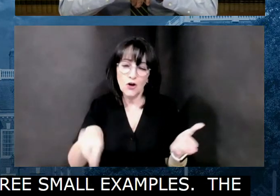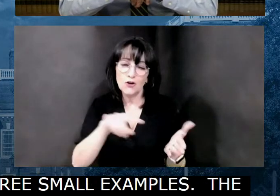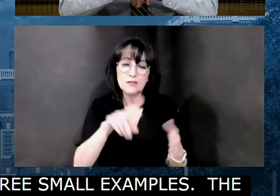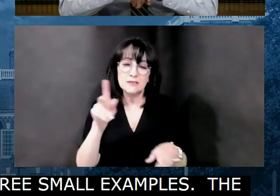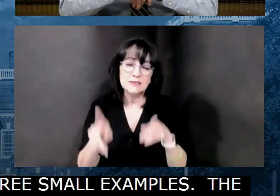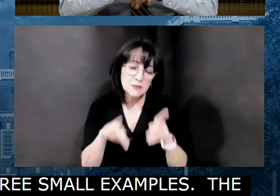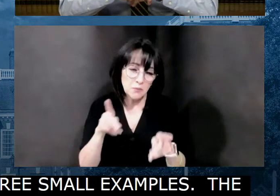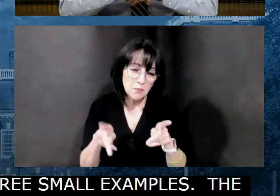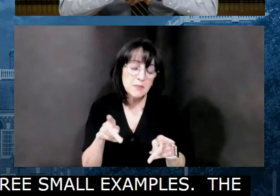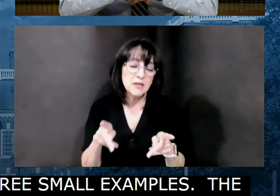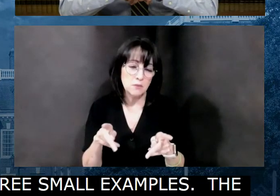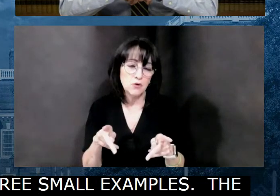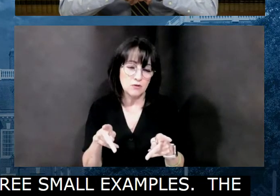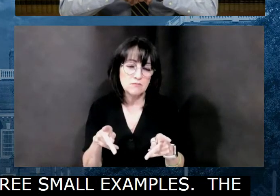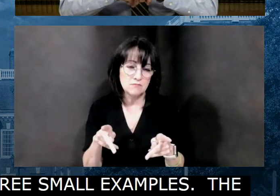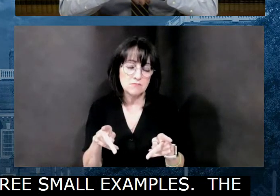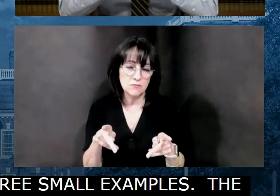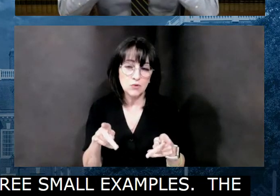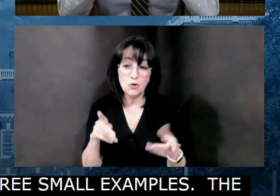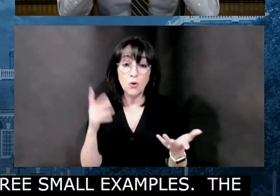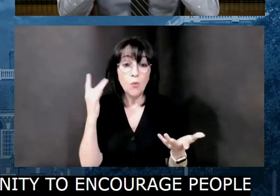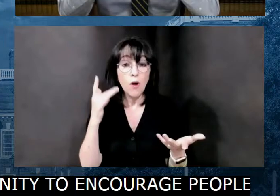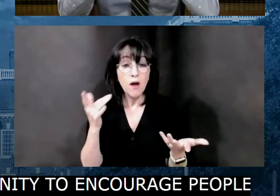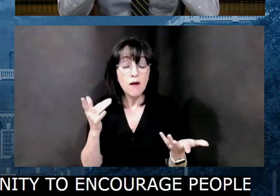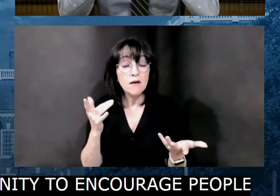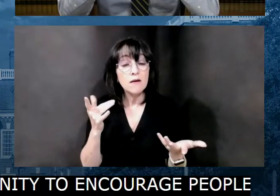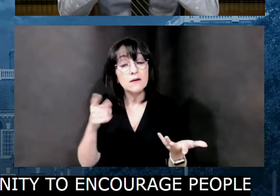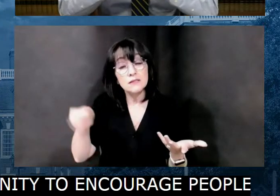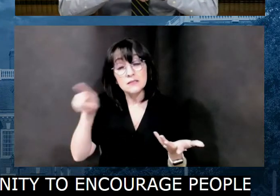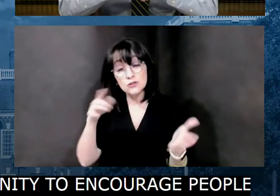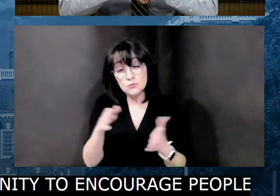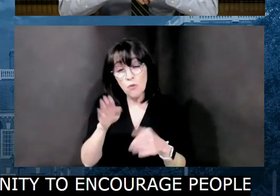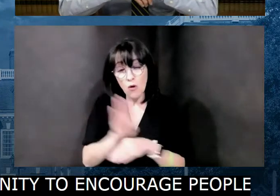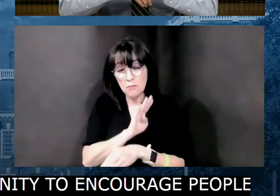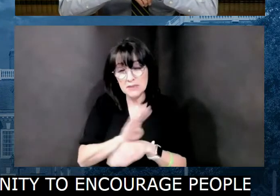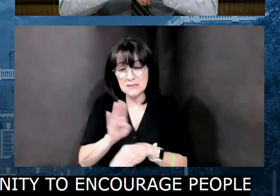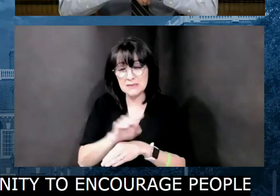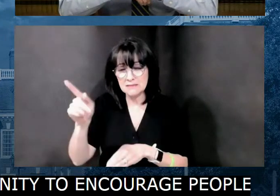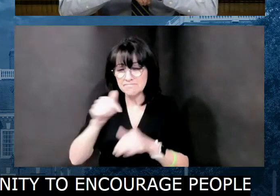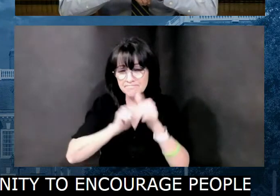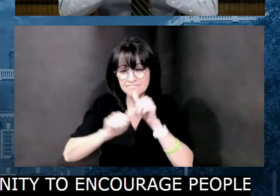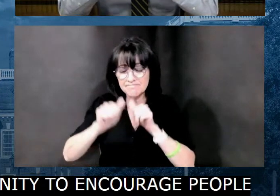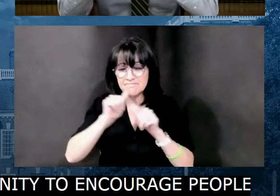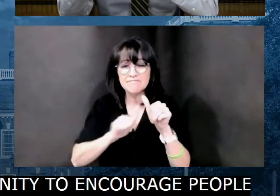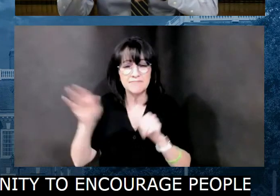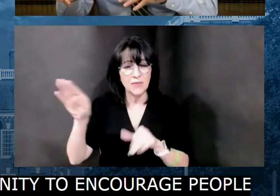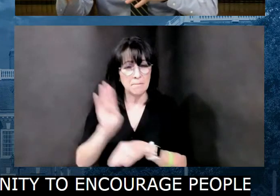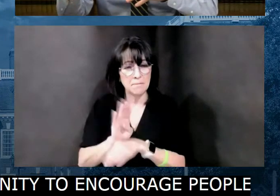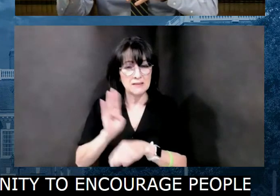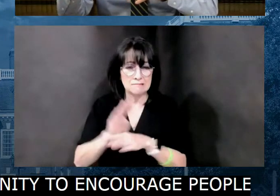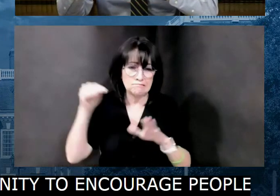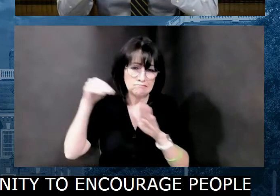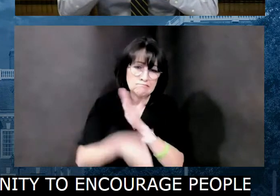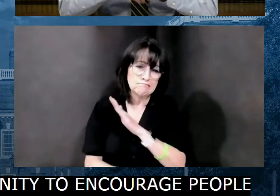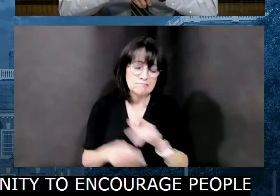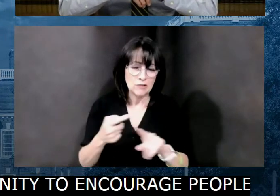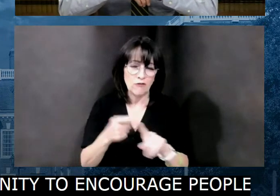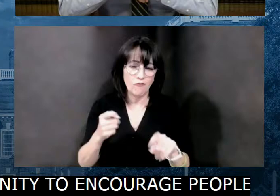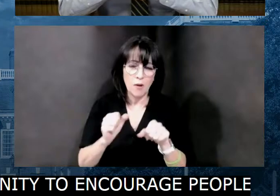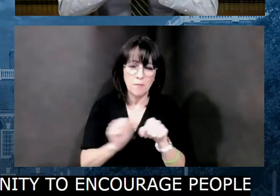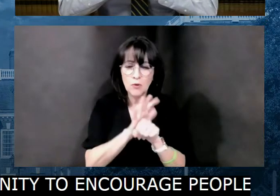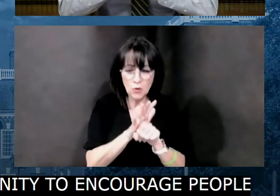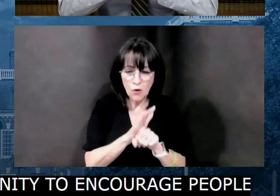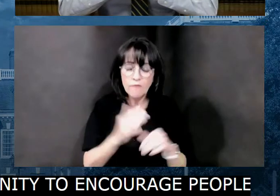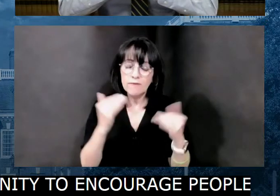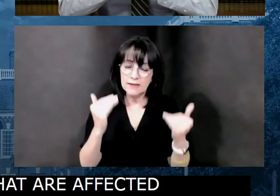so negatively during COVID-19, gives you an incentive to be vaccinated, rewards you